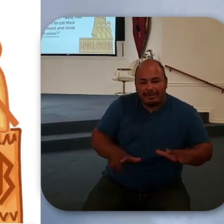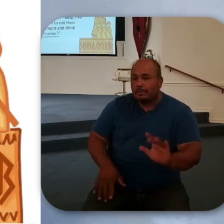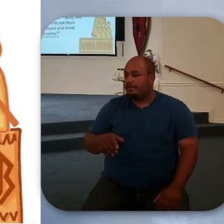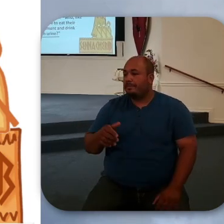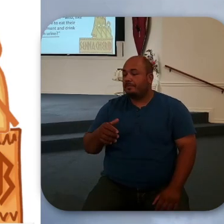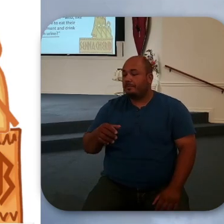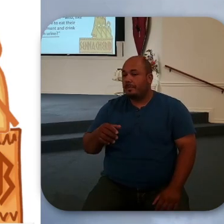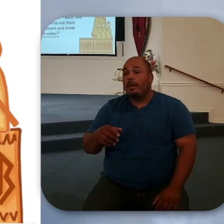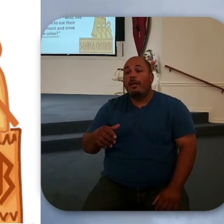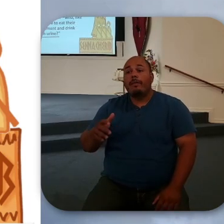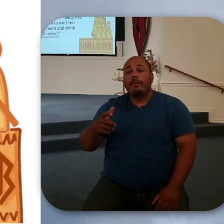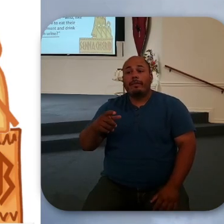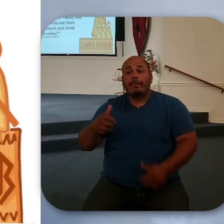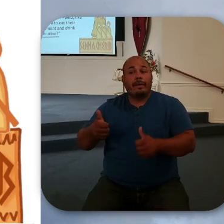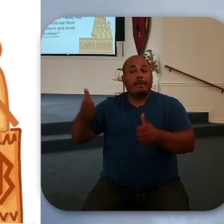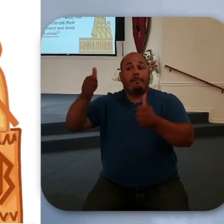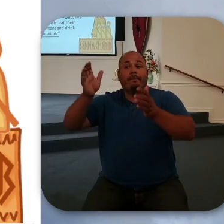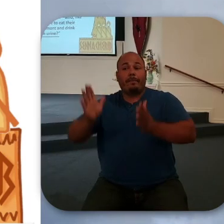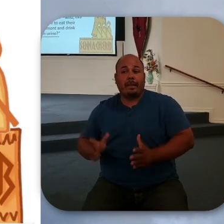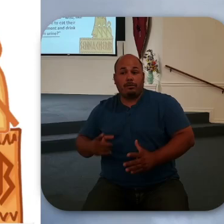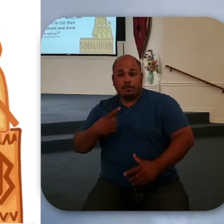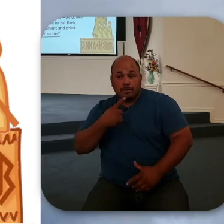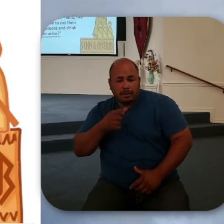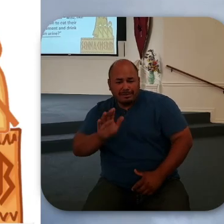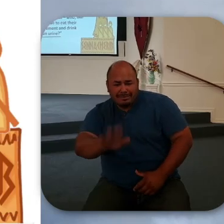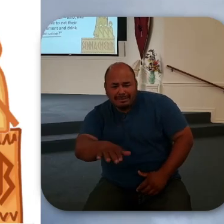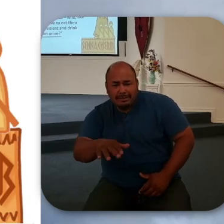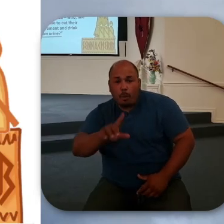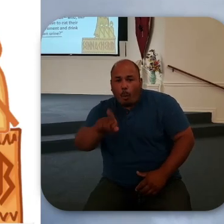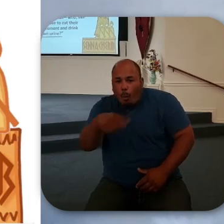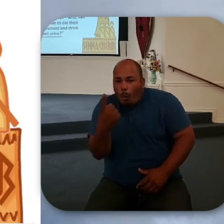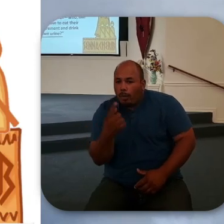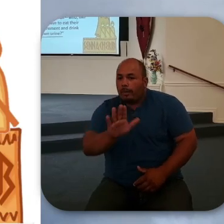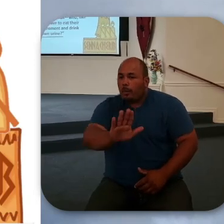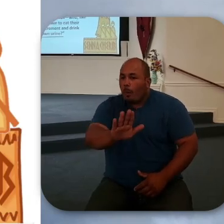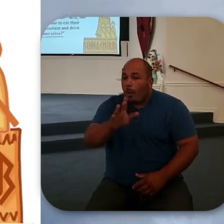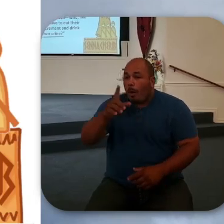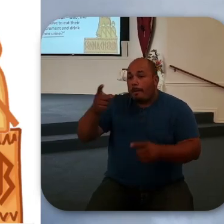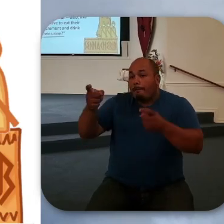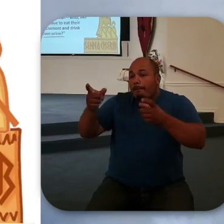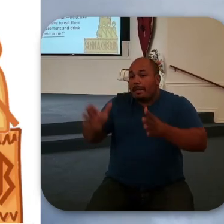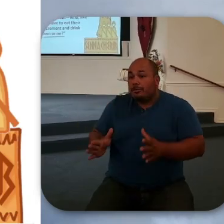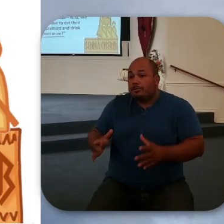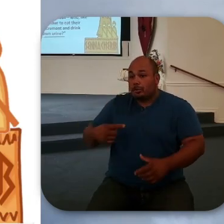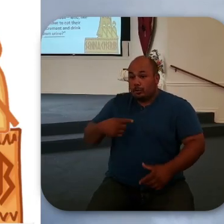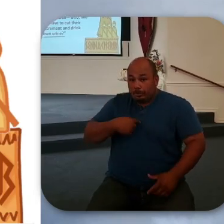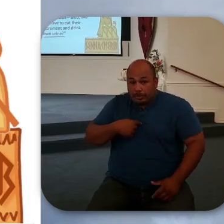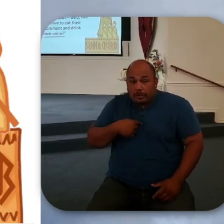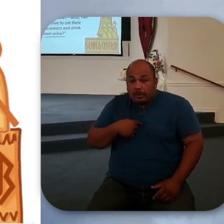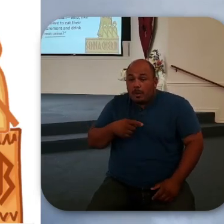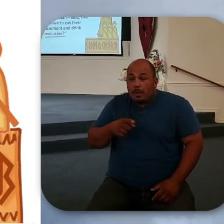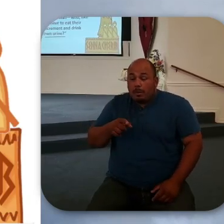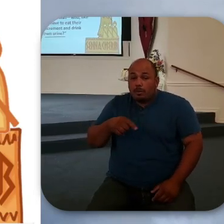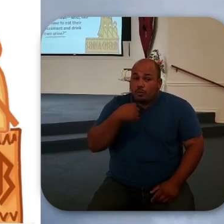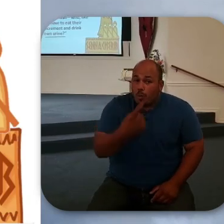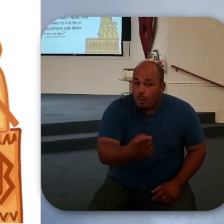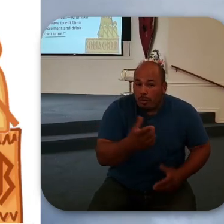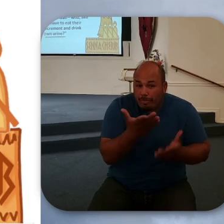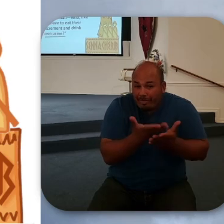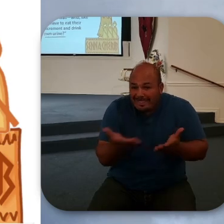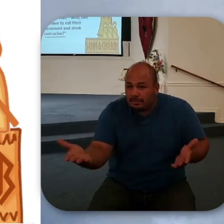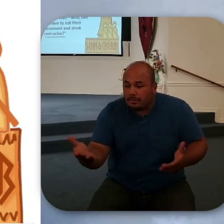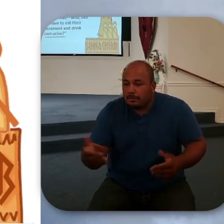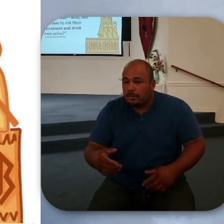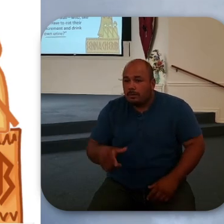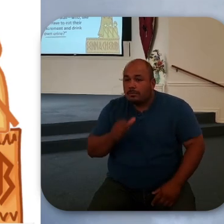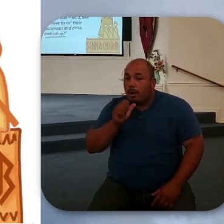But the commander replied, "Was it only to your master and you that my master sent me to say these things, and not to the people sitting on the wall,